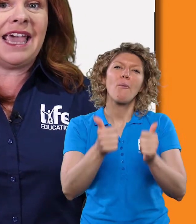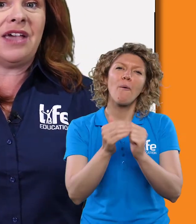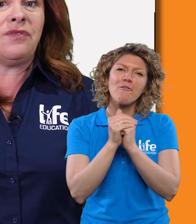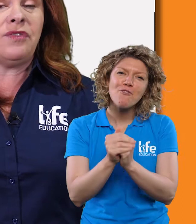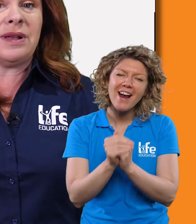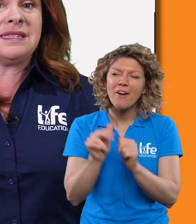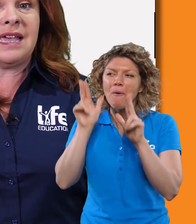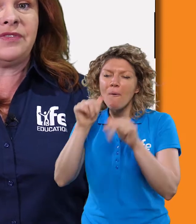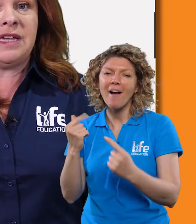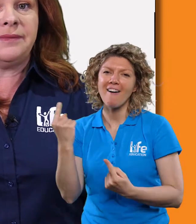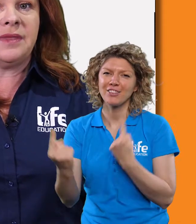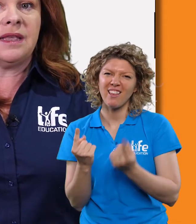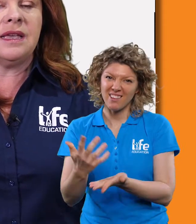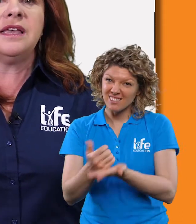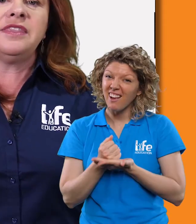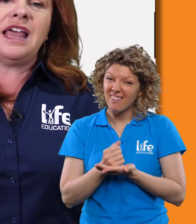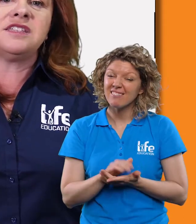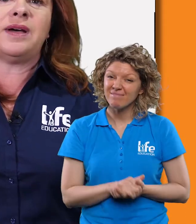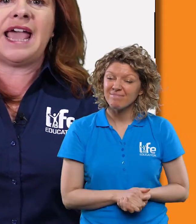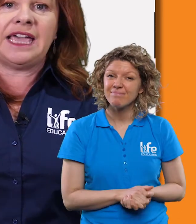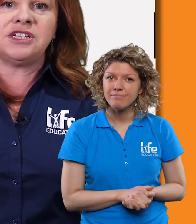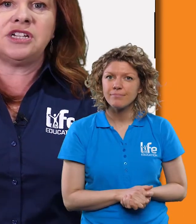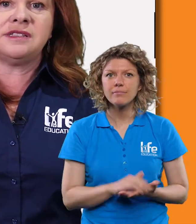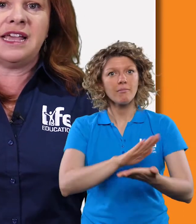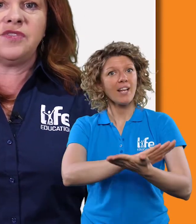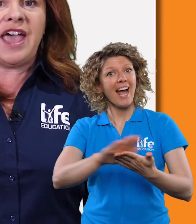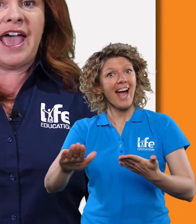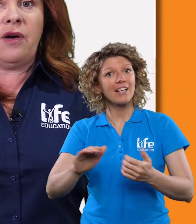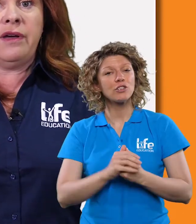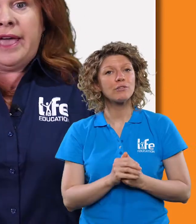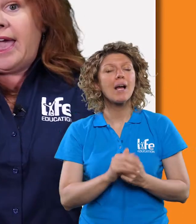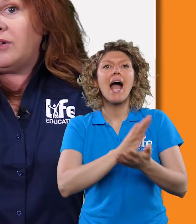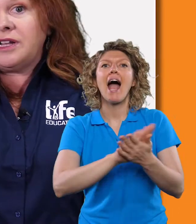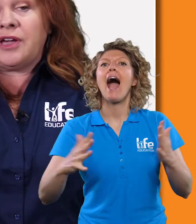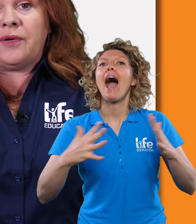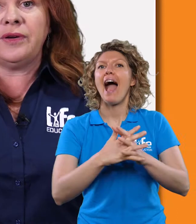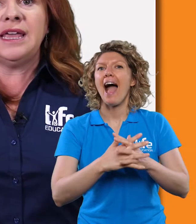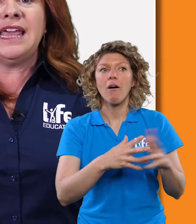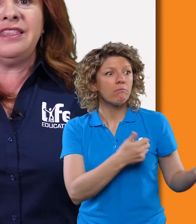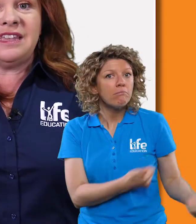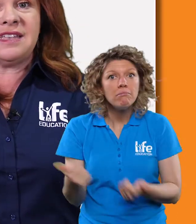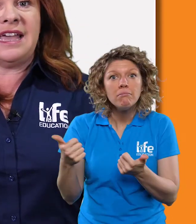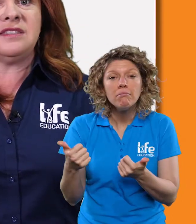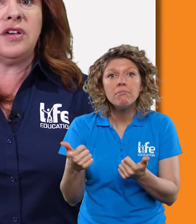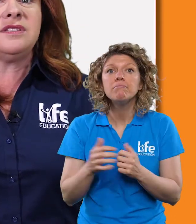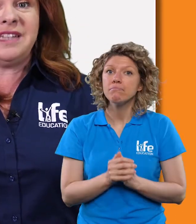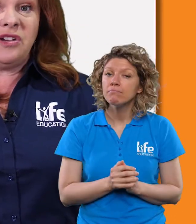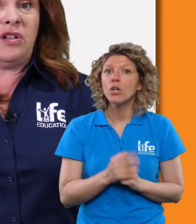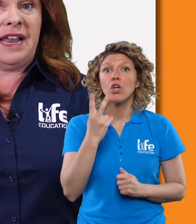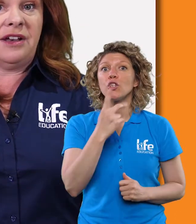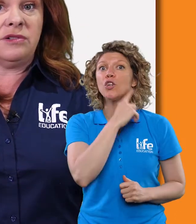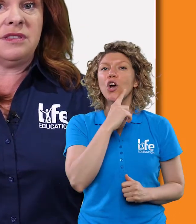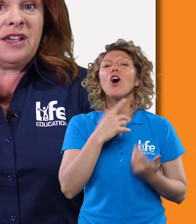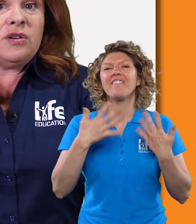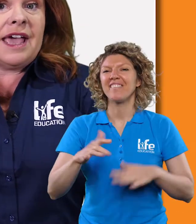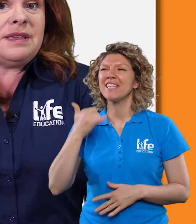taking care of everyone's safety. The last one, H, stands for how. How did it go? In this case, the girls did call